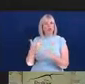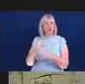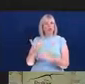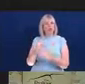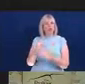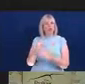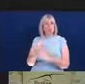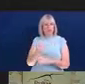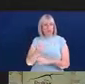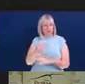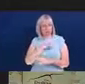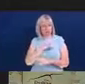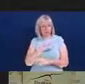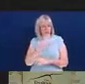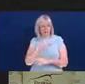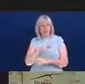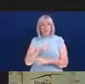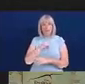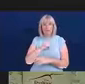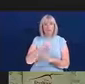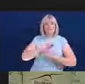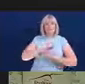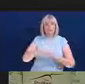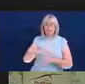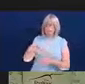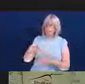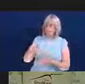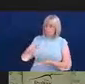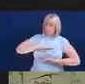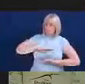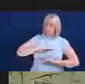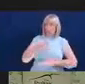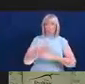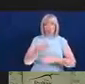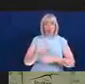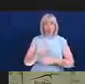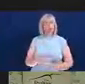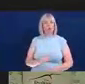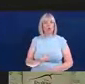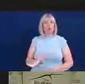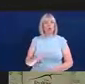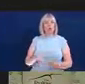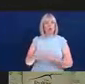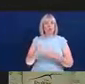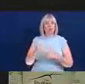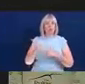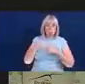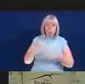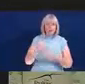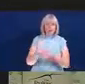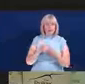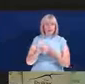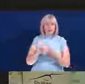doesn't actually get you access to work. It helps keep you in work. So it's for anybody who is classed as